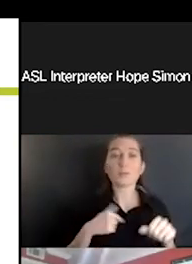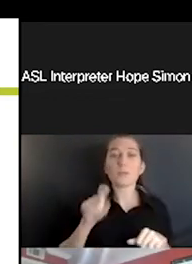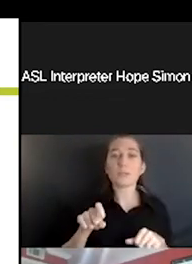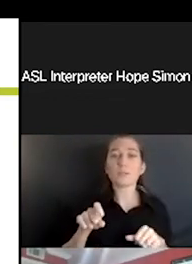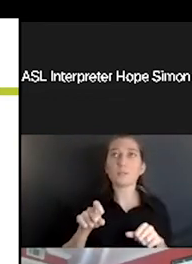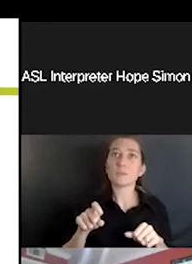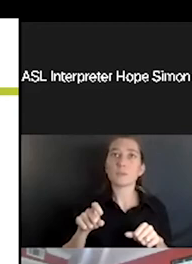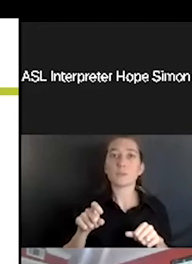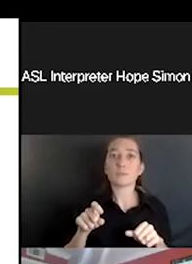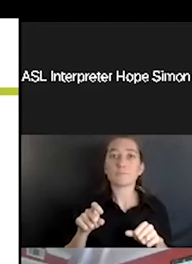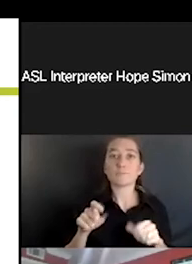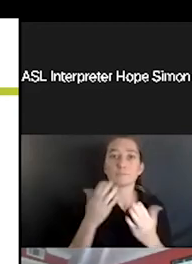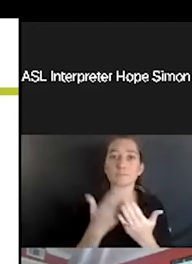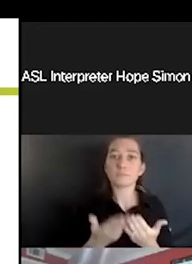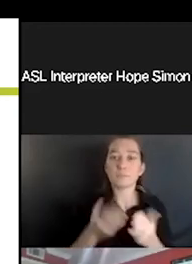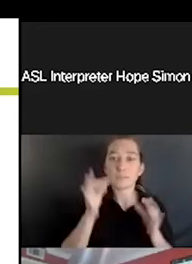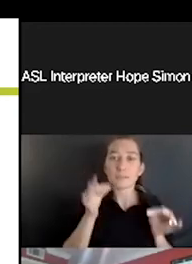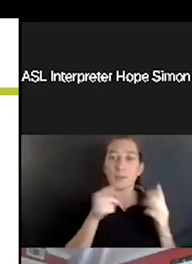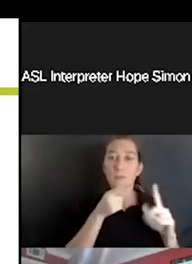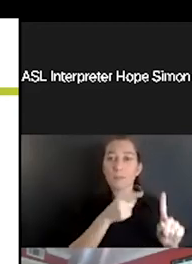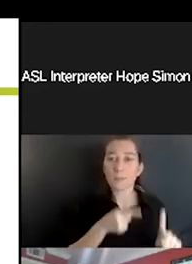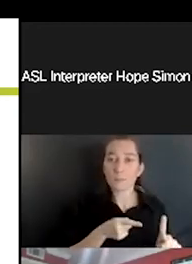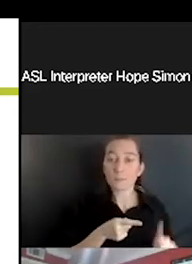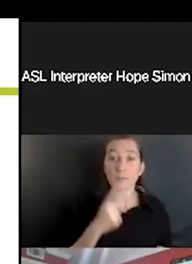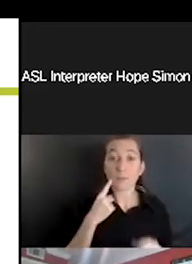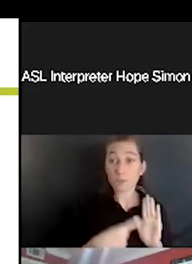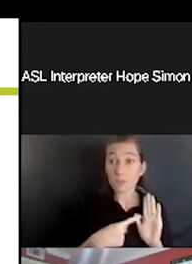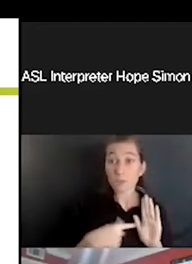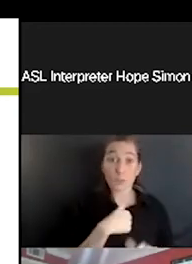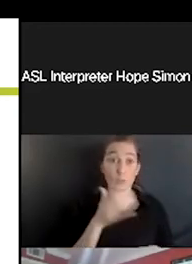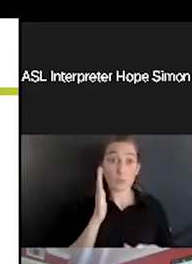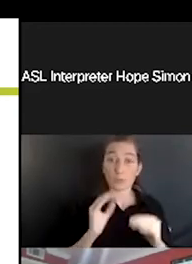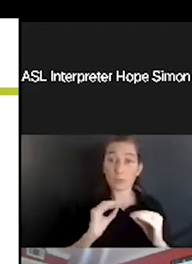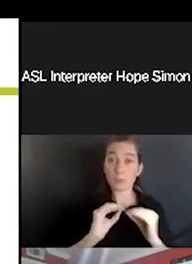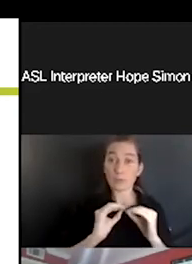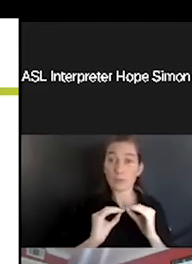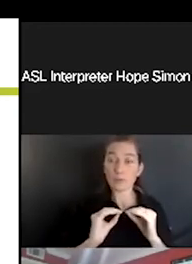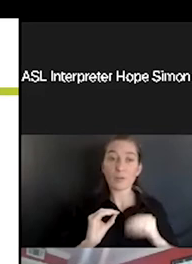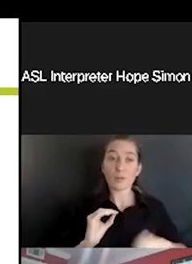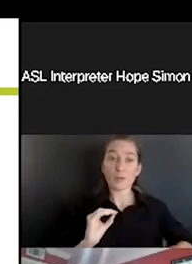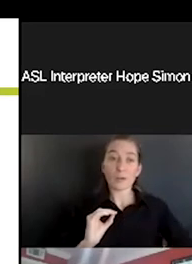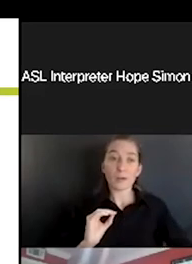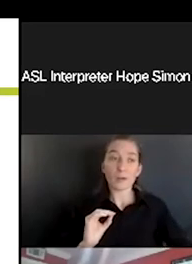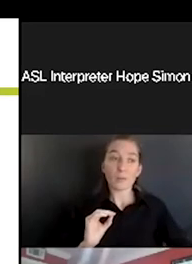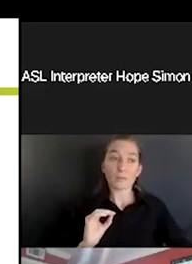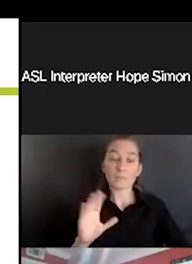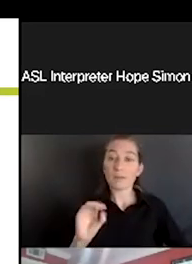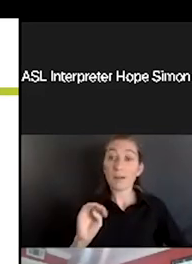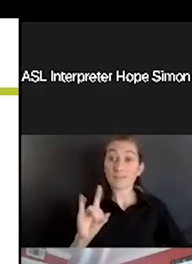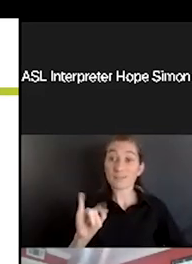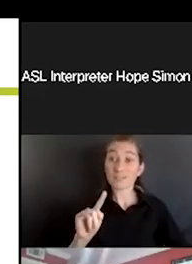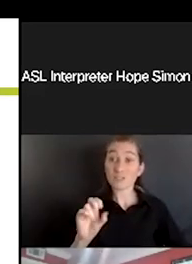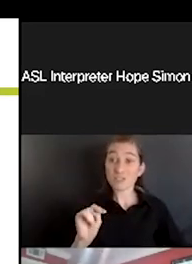achieve? Are we trying to just simply repair a condition that